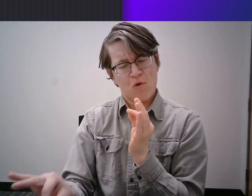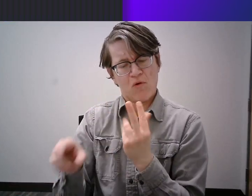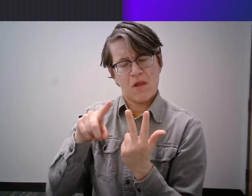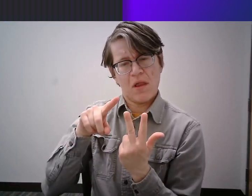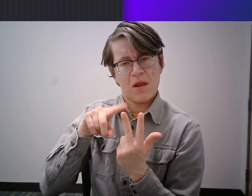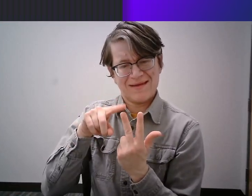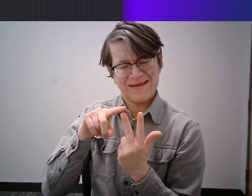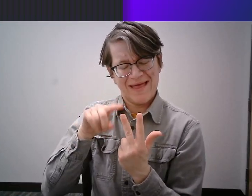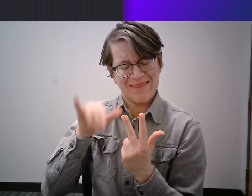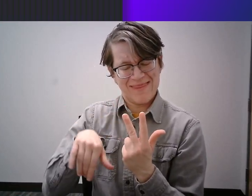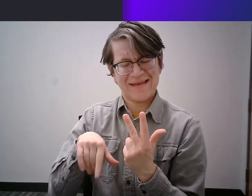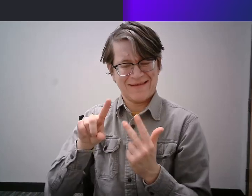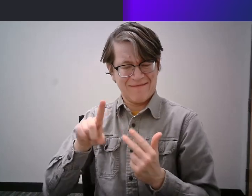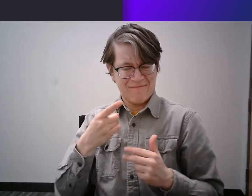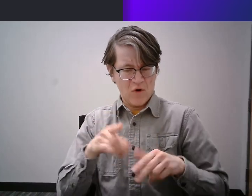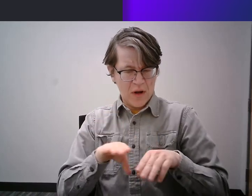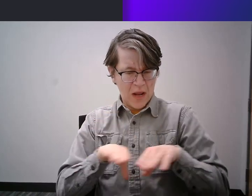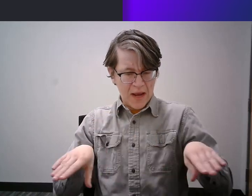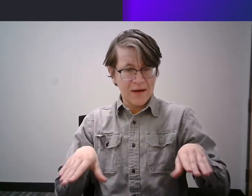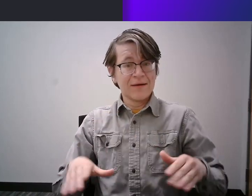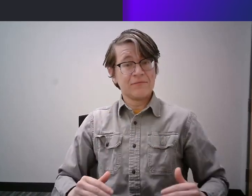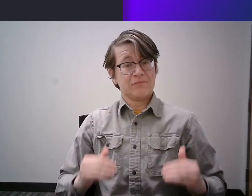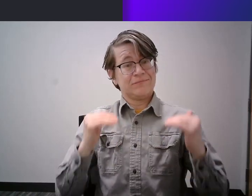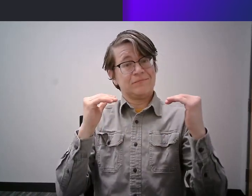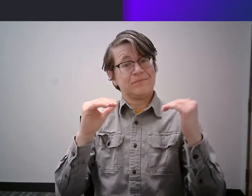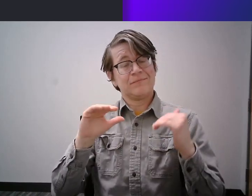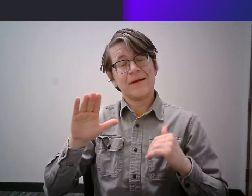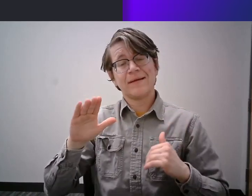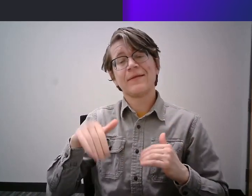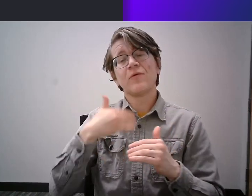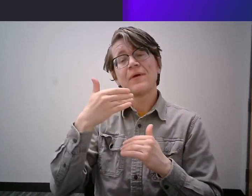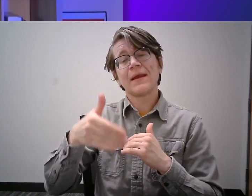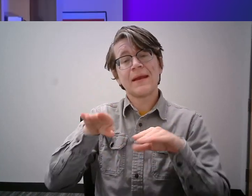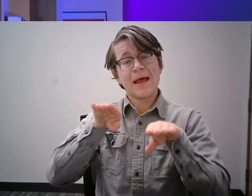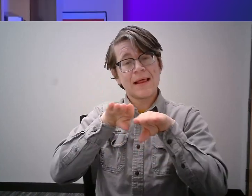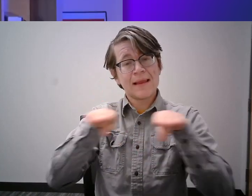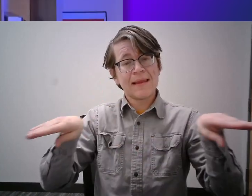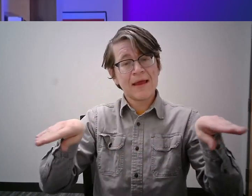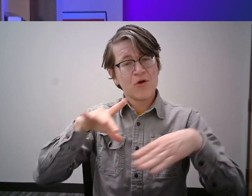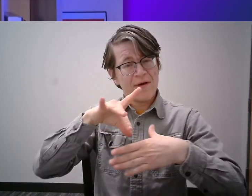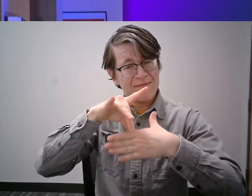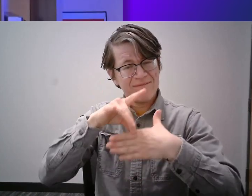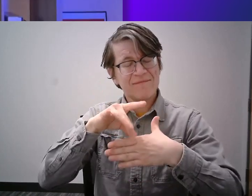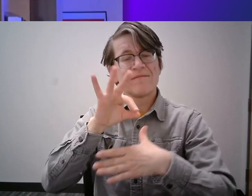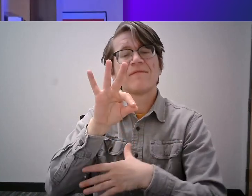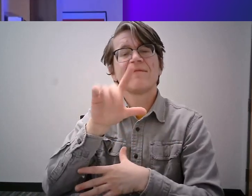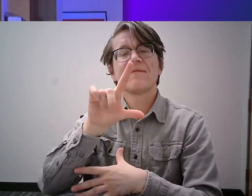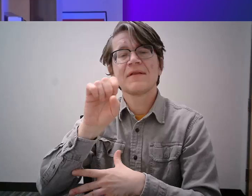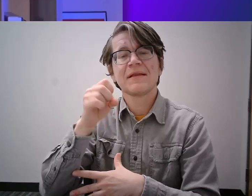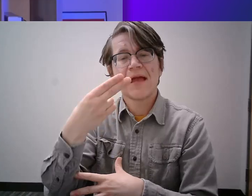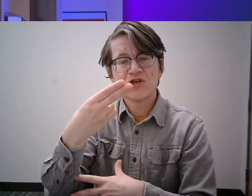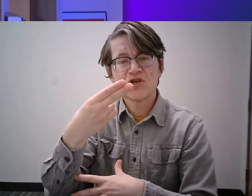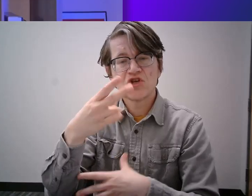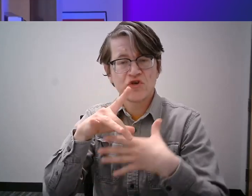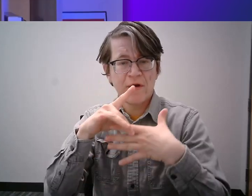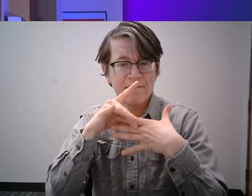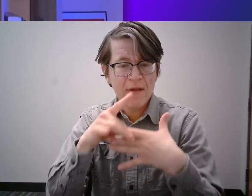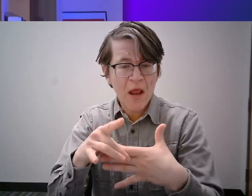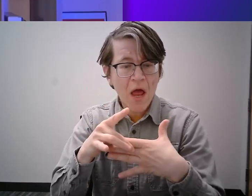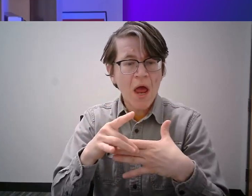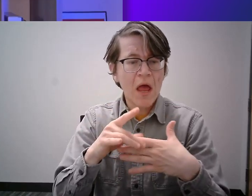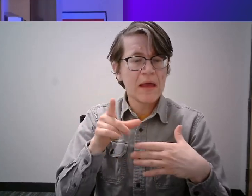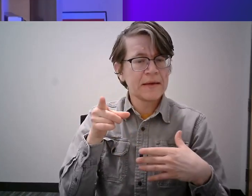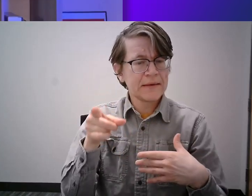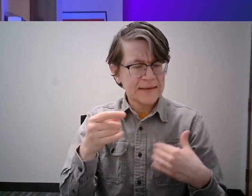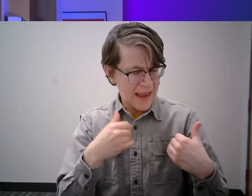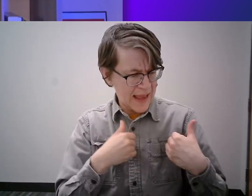layer, the flesh. The contrast and the serifs. Is it contrasting or is it not? Has it serif